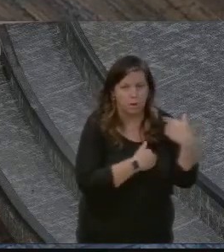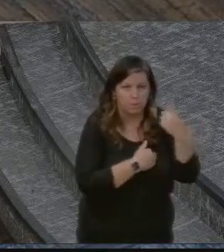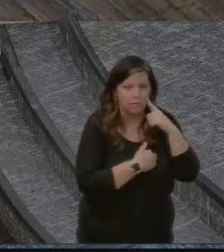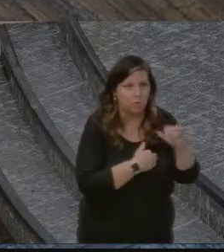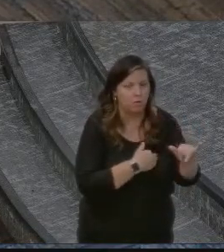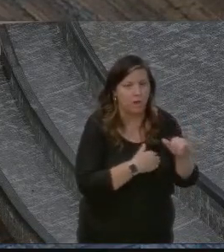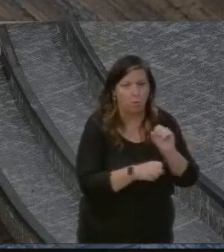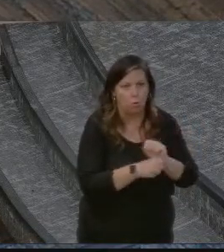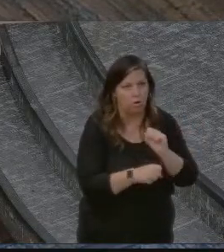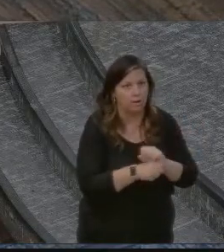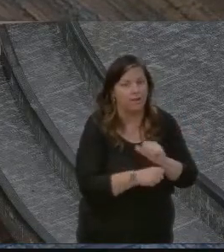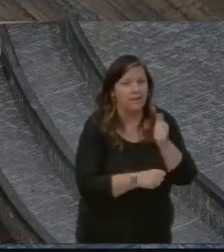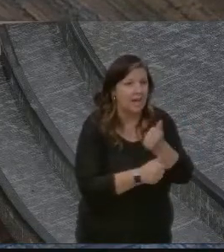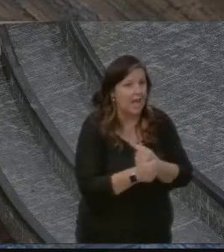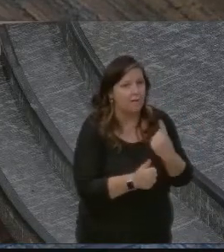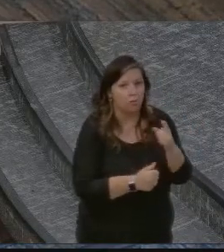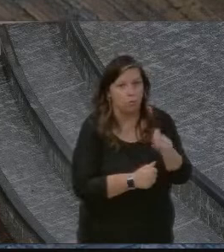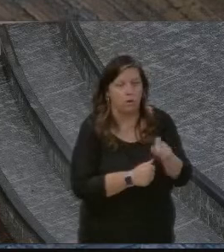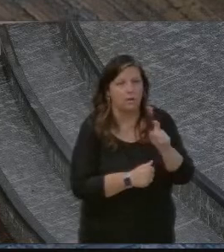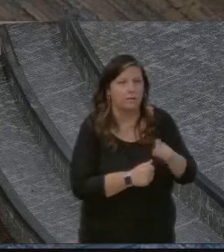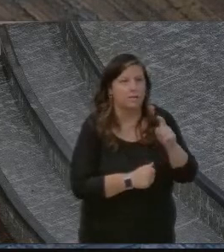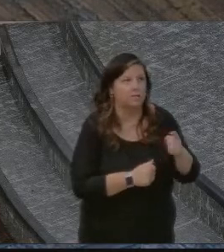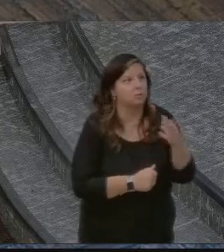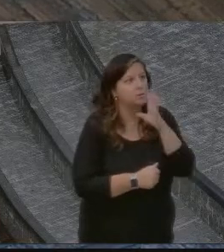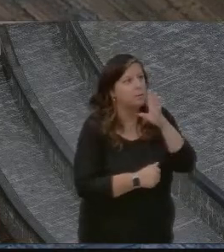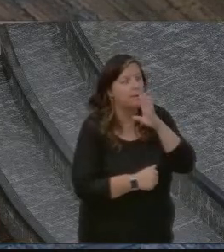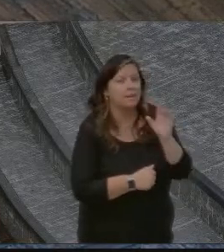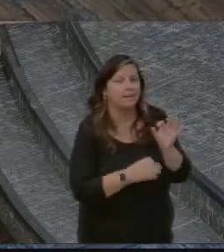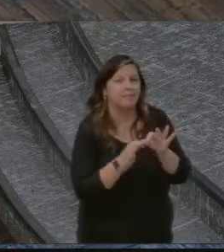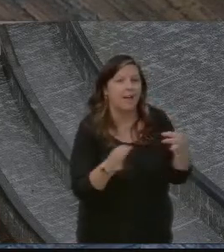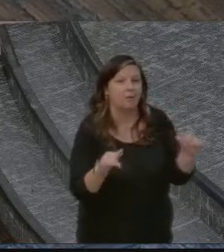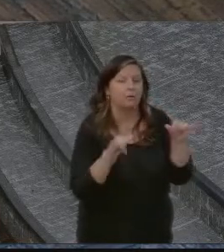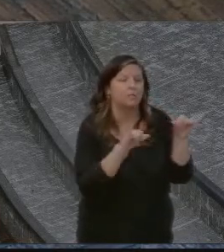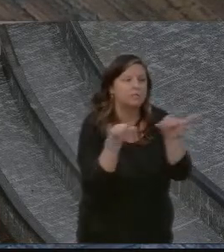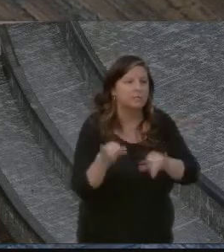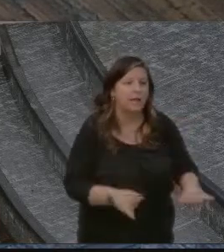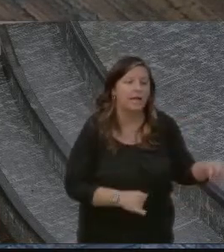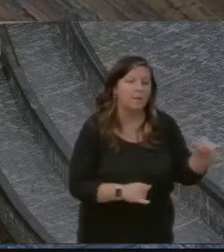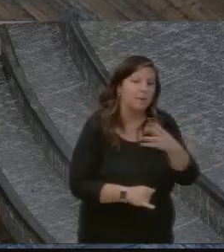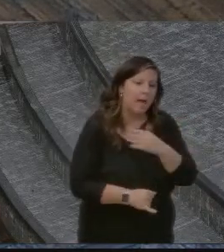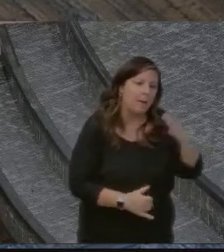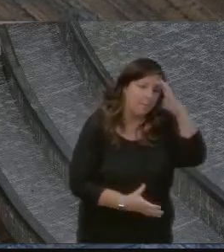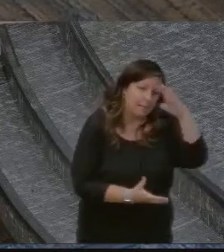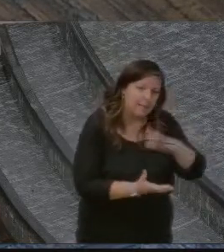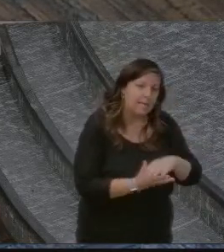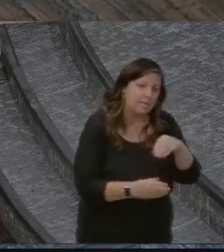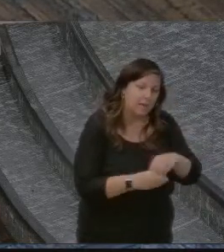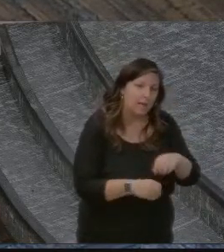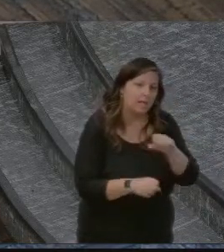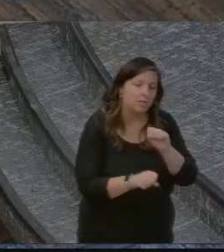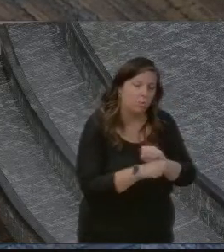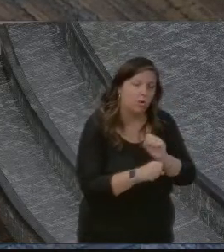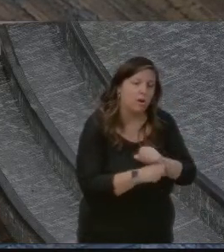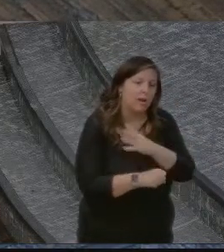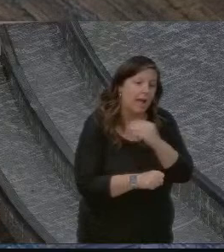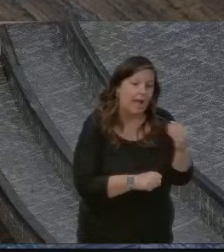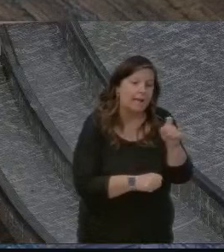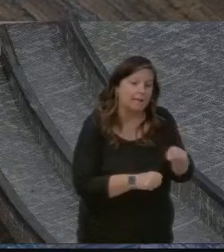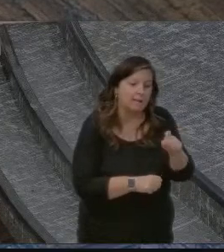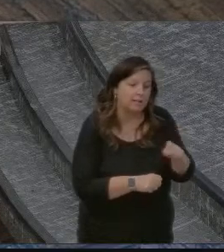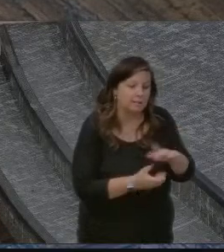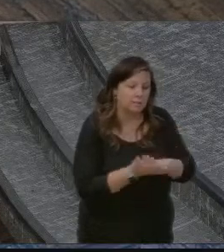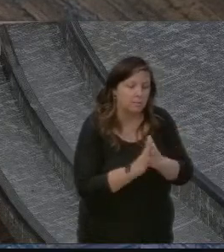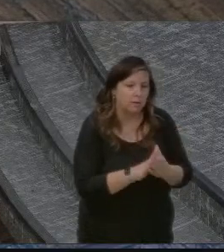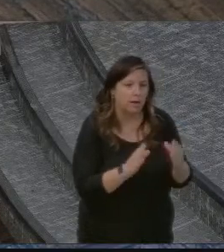it. And it has to become a part of the organizational culture, not just rest and sit up and be on an agenda